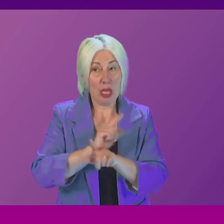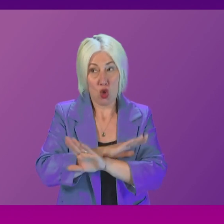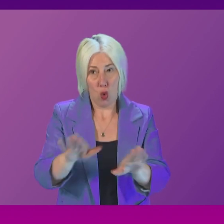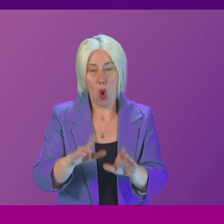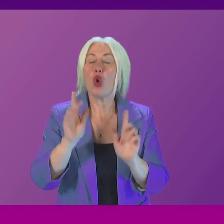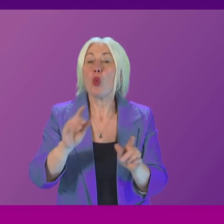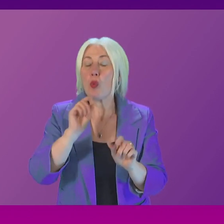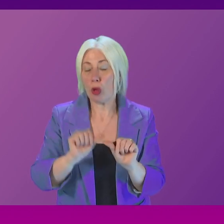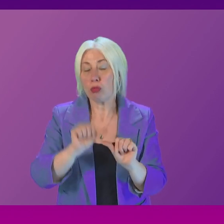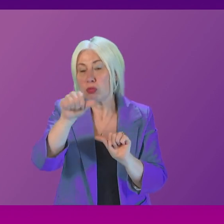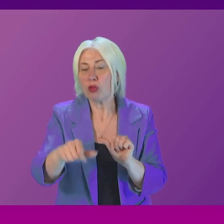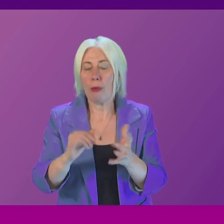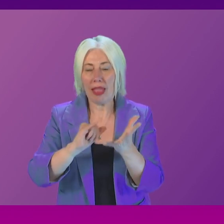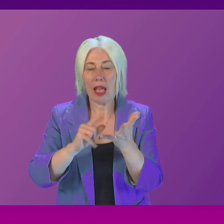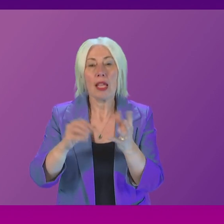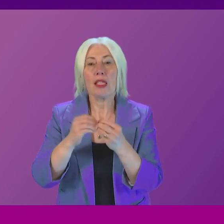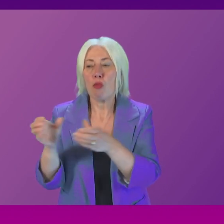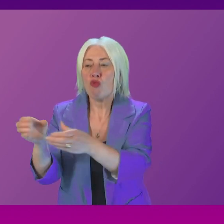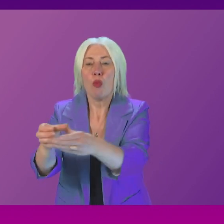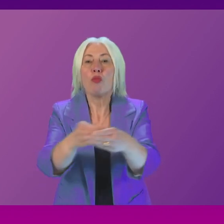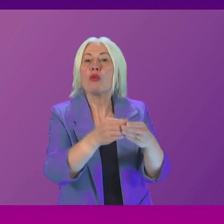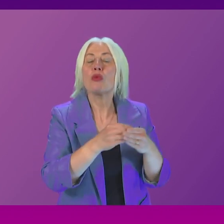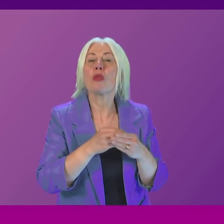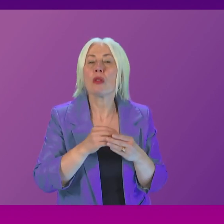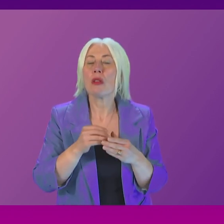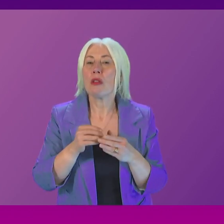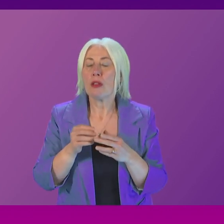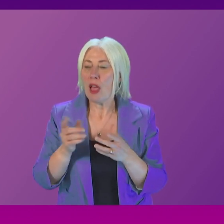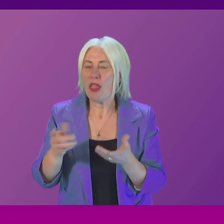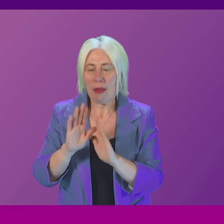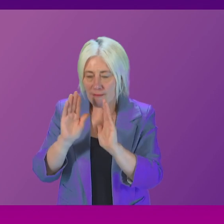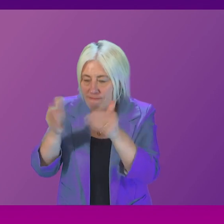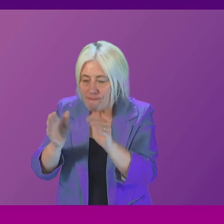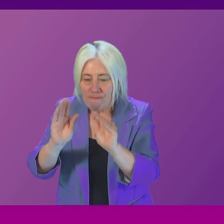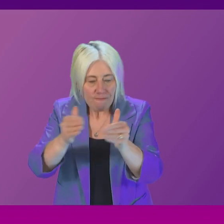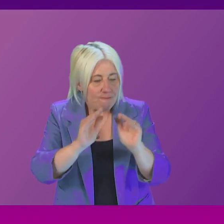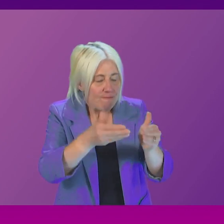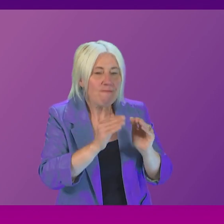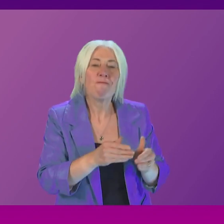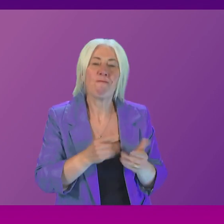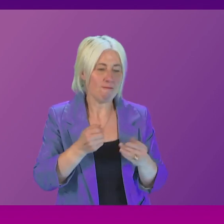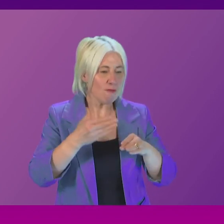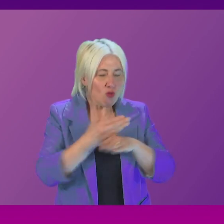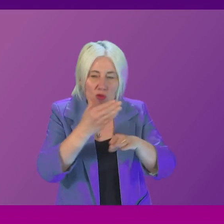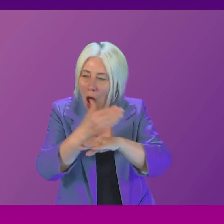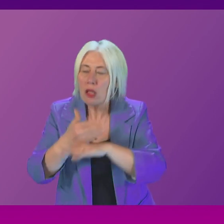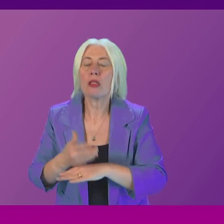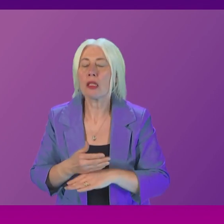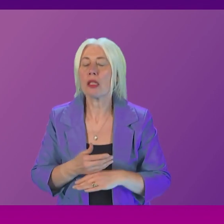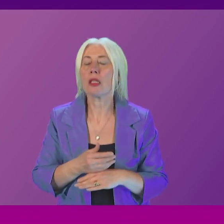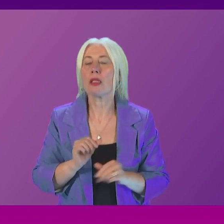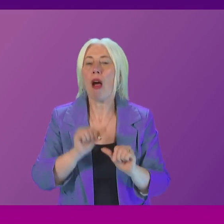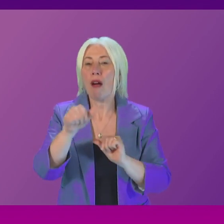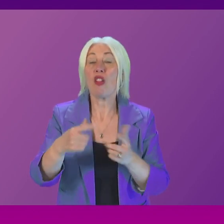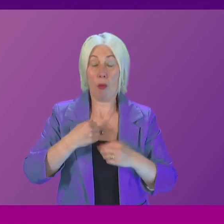up, perhaps into subgroups and smaller groups that are focused on particular avenues and tasks. What I've said